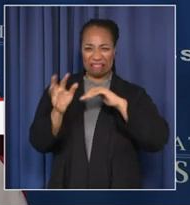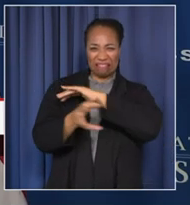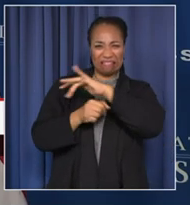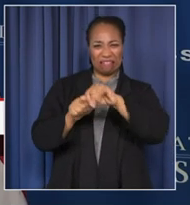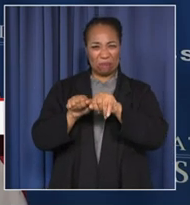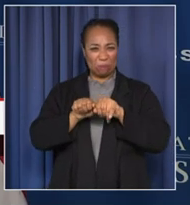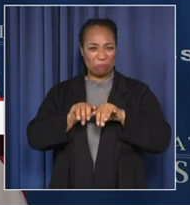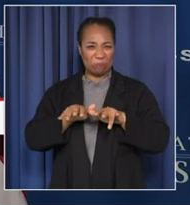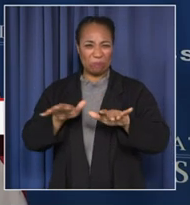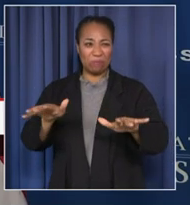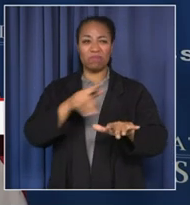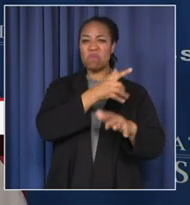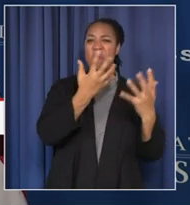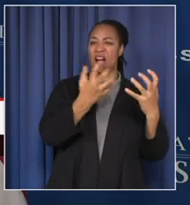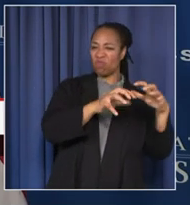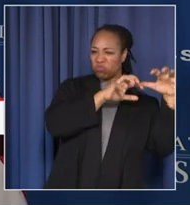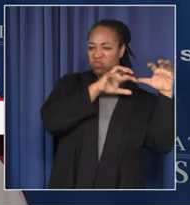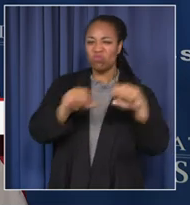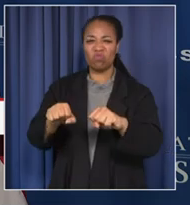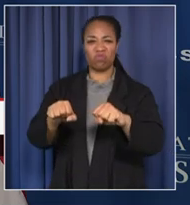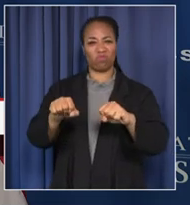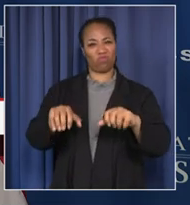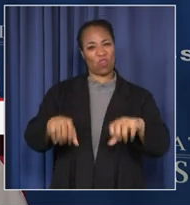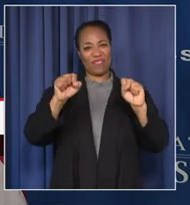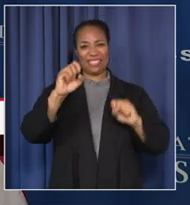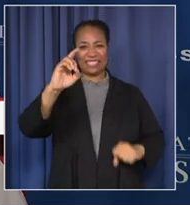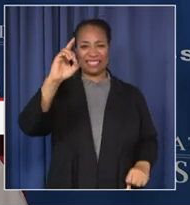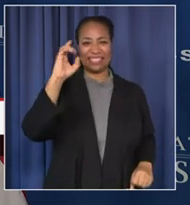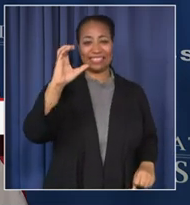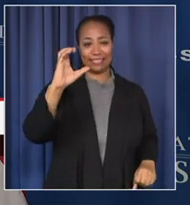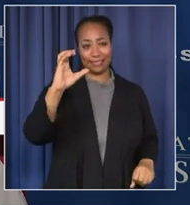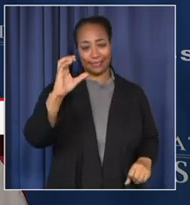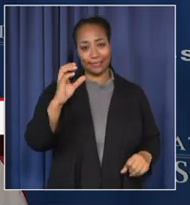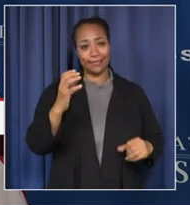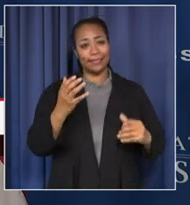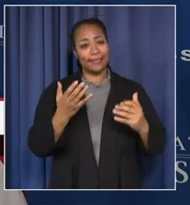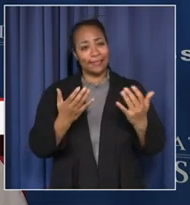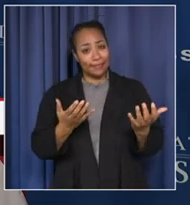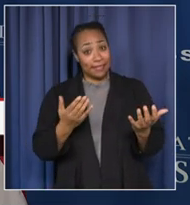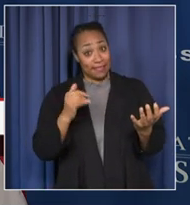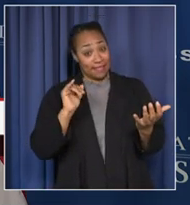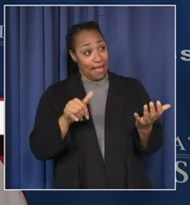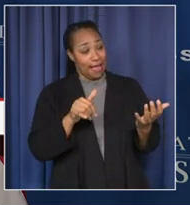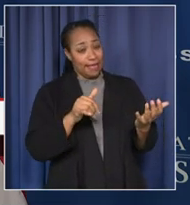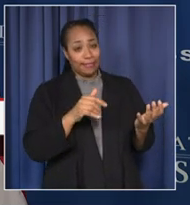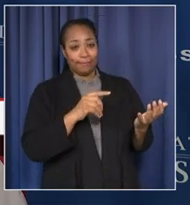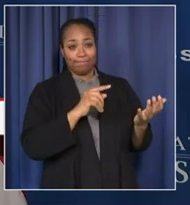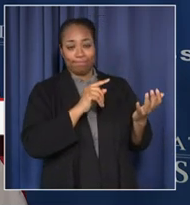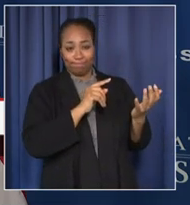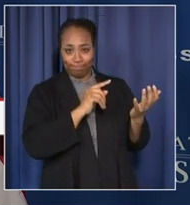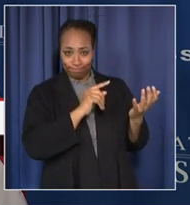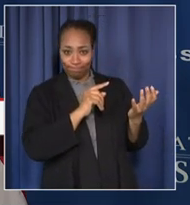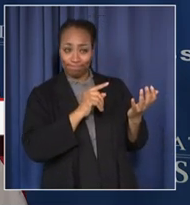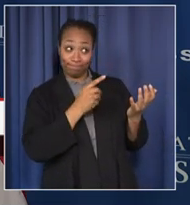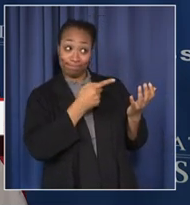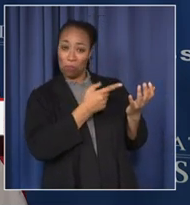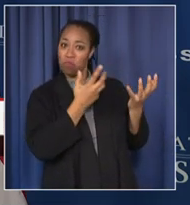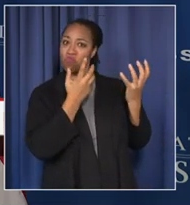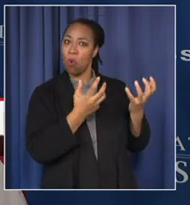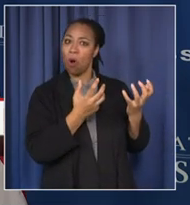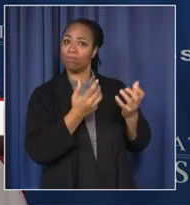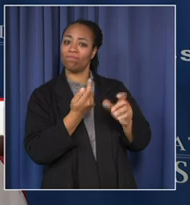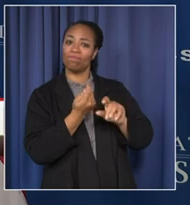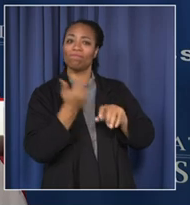since 1973, two members of Congress, Republican Senator Mike Lee of Utah and Republican Representative Andy Ogles of